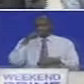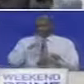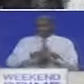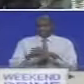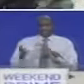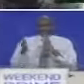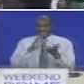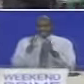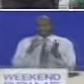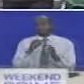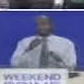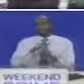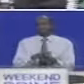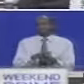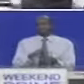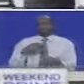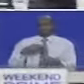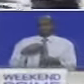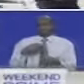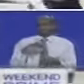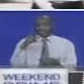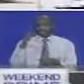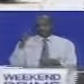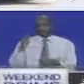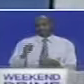unfairly penalized. Sharon Mumani, KTN.